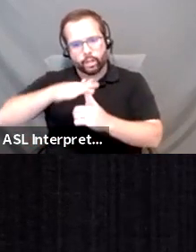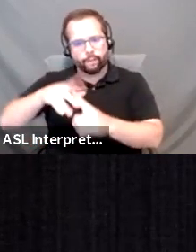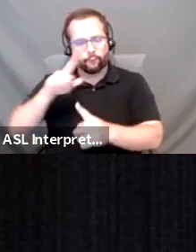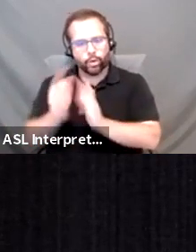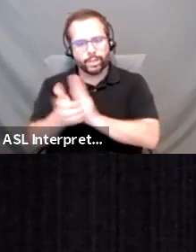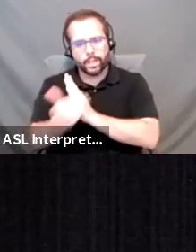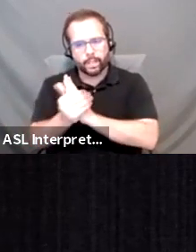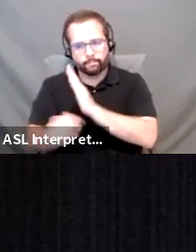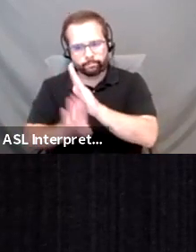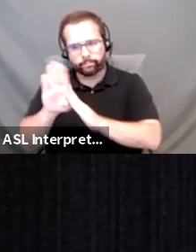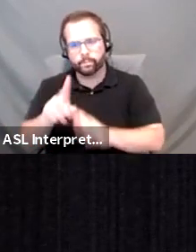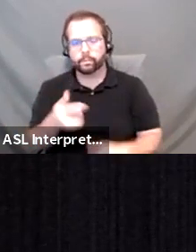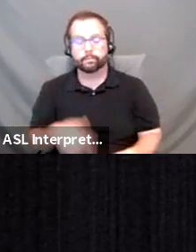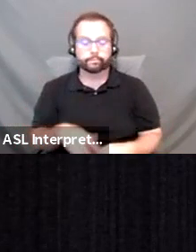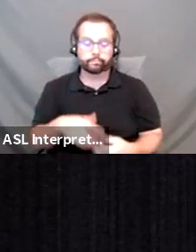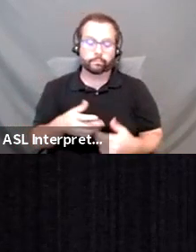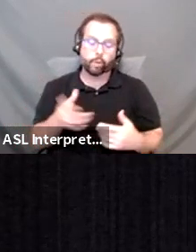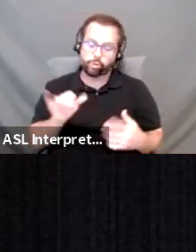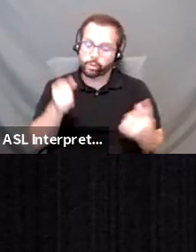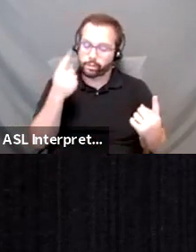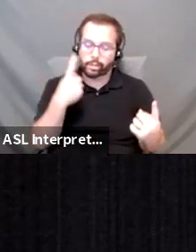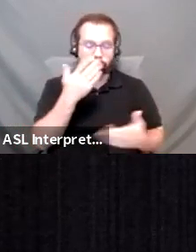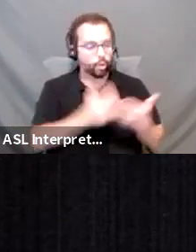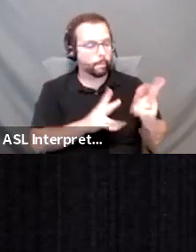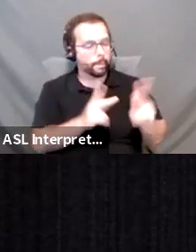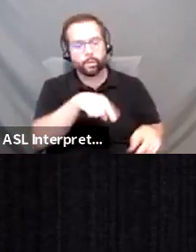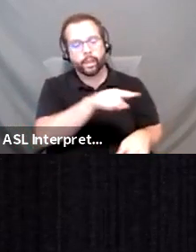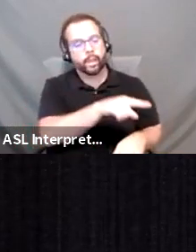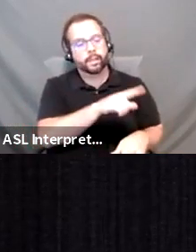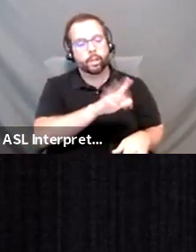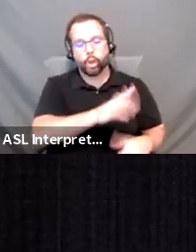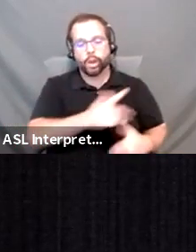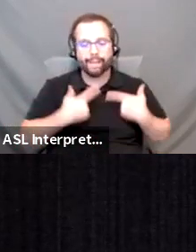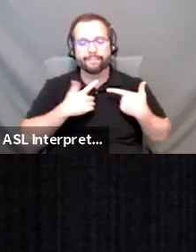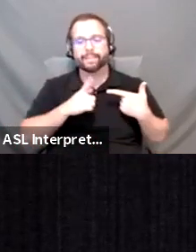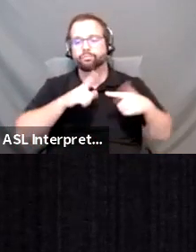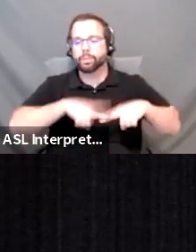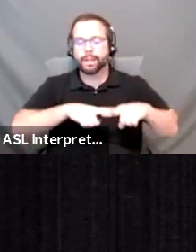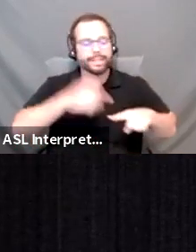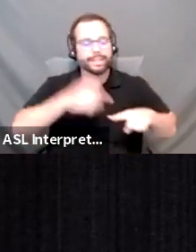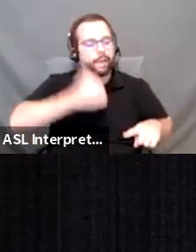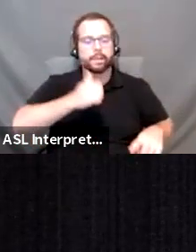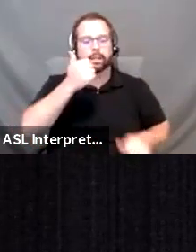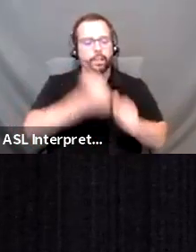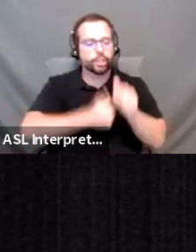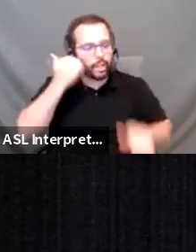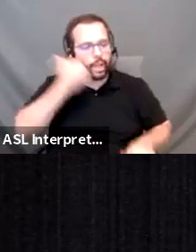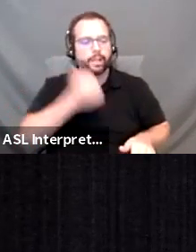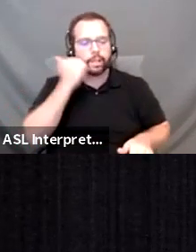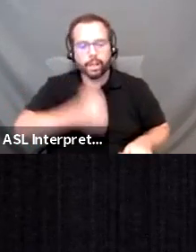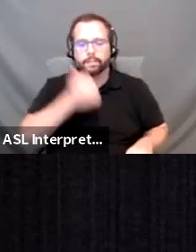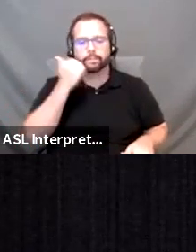sometimes day to day for some people, and meeting that. That's great. Thank you for that. I just want to highlight a couple of